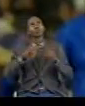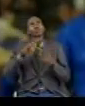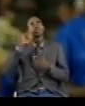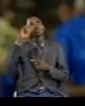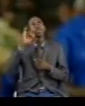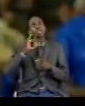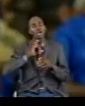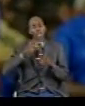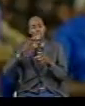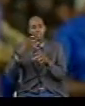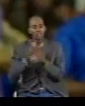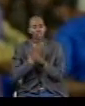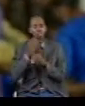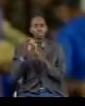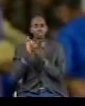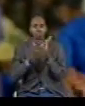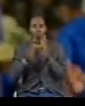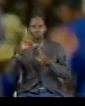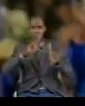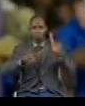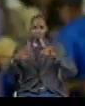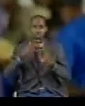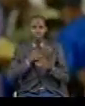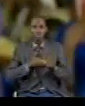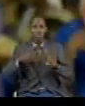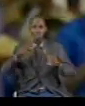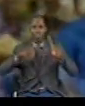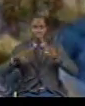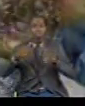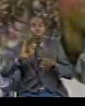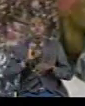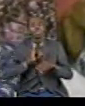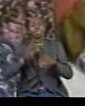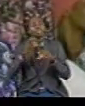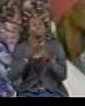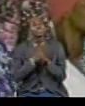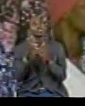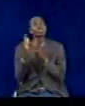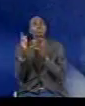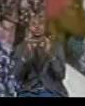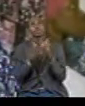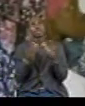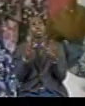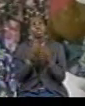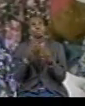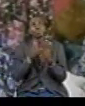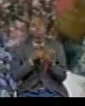Say that. I take Jesus as my personal Lord